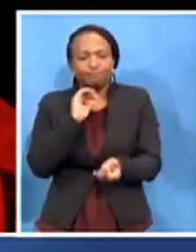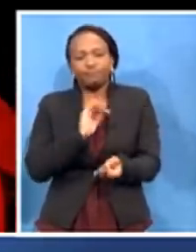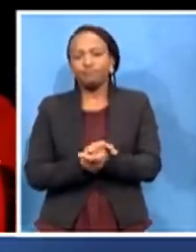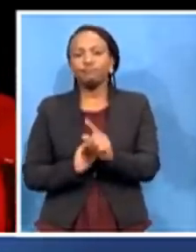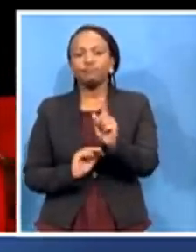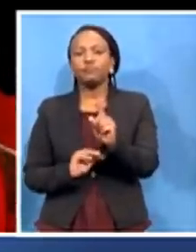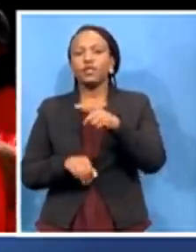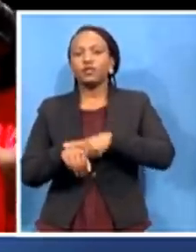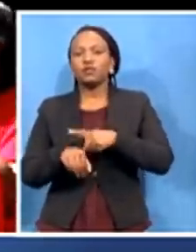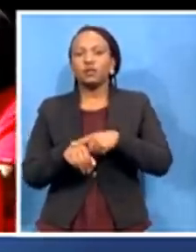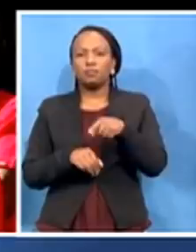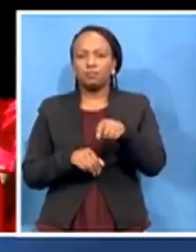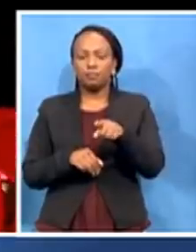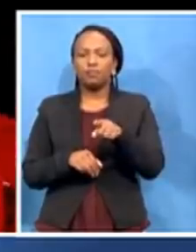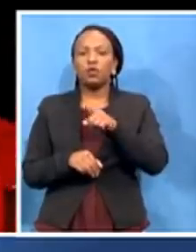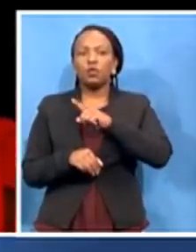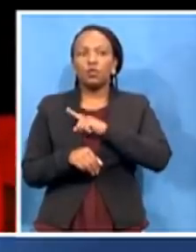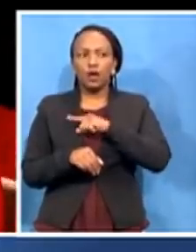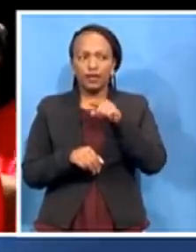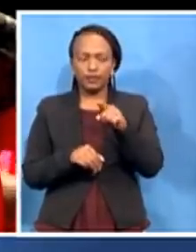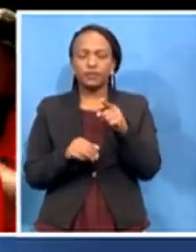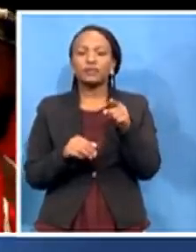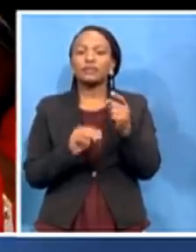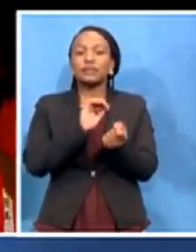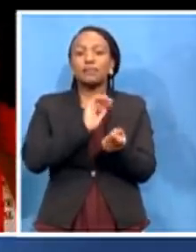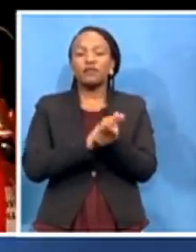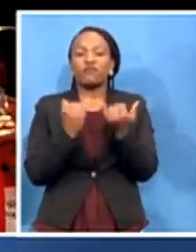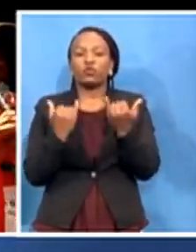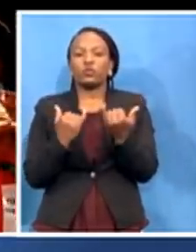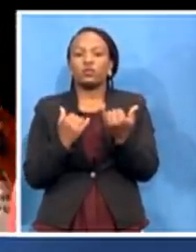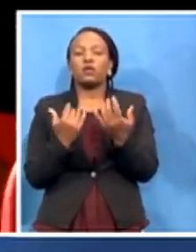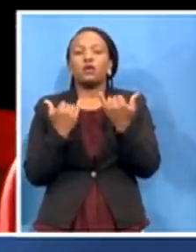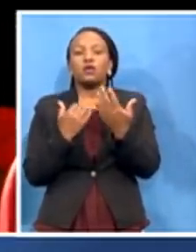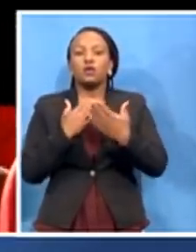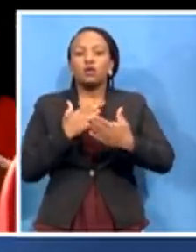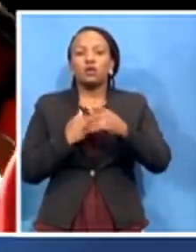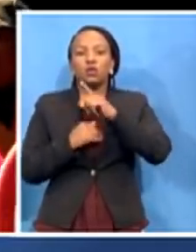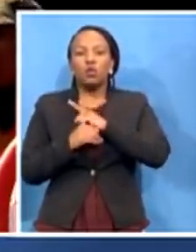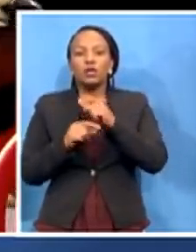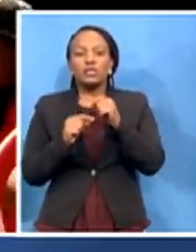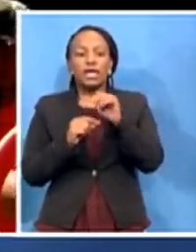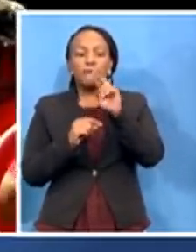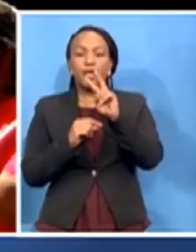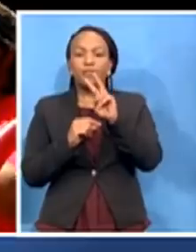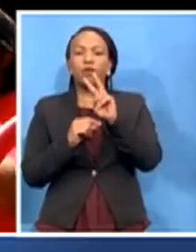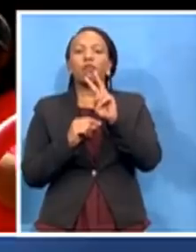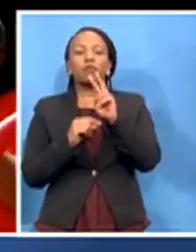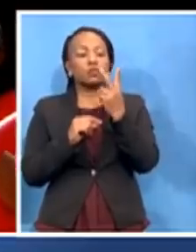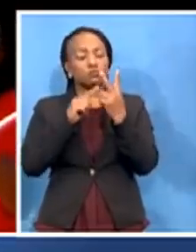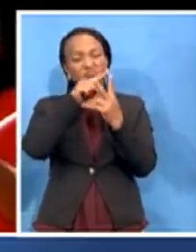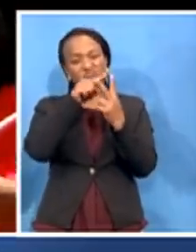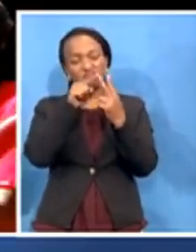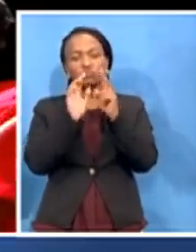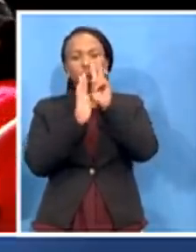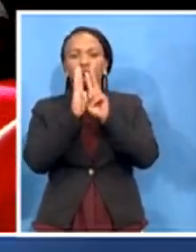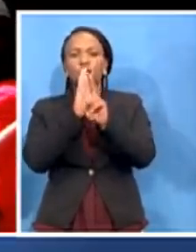during the course of today. But we know that those two accused, they are going to apply for bail in the Senekal Magistrates